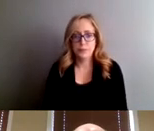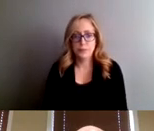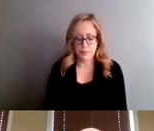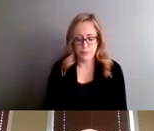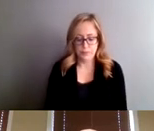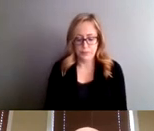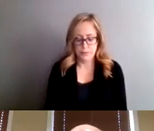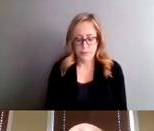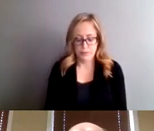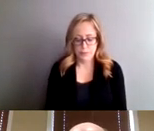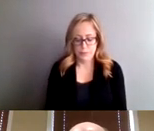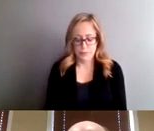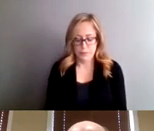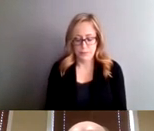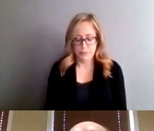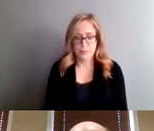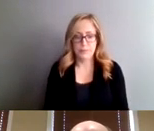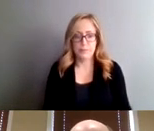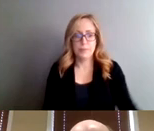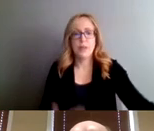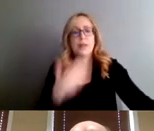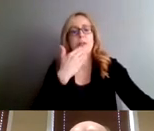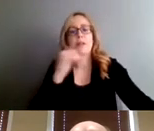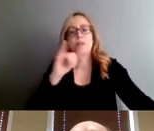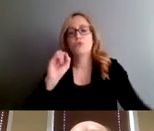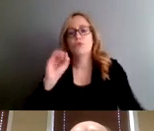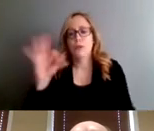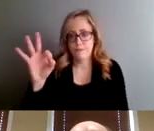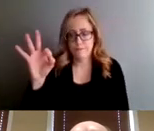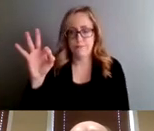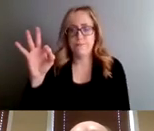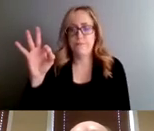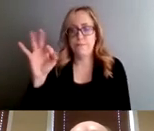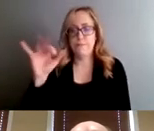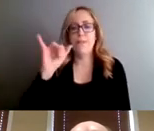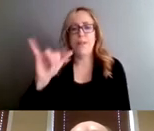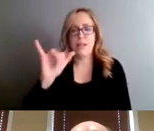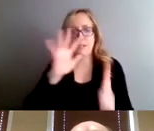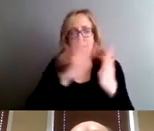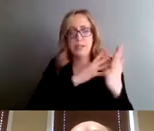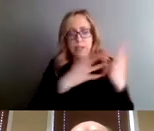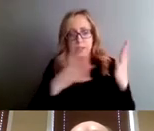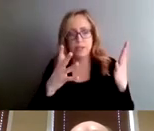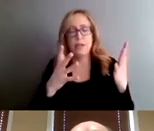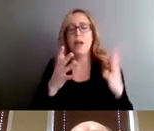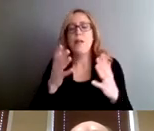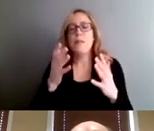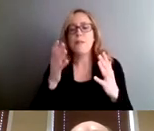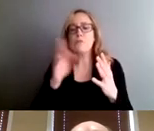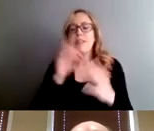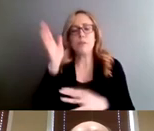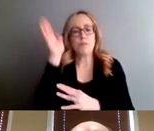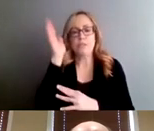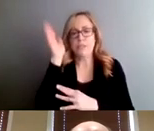Here we go. Thank you, Jeffrey. So this is the graphic. This presentation is being recorded. It'll be uploaded